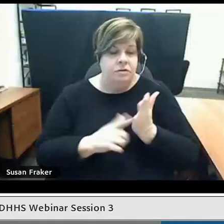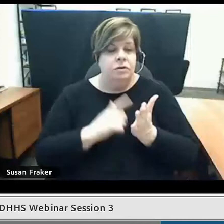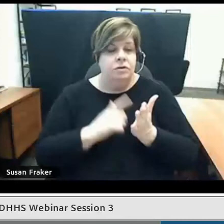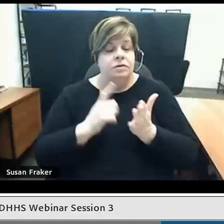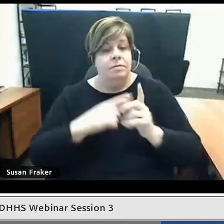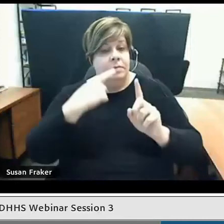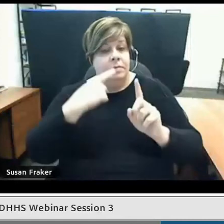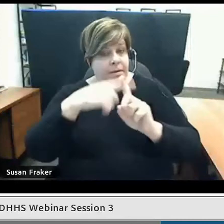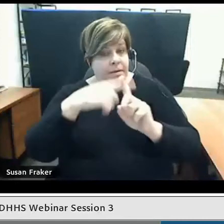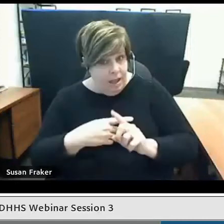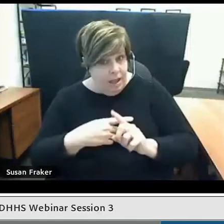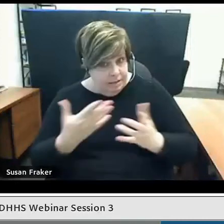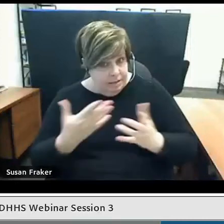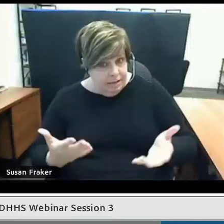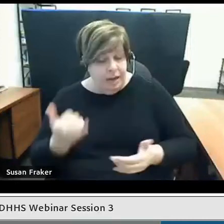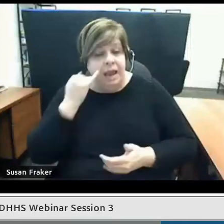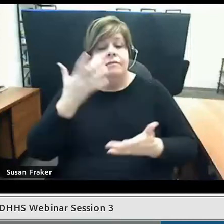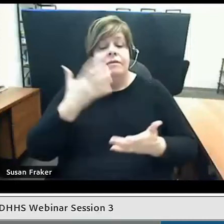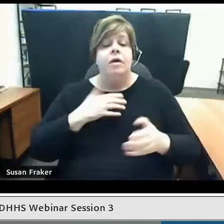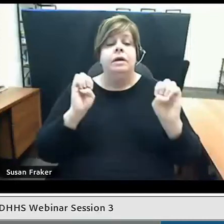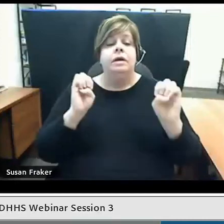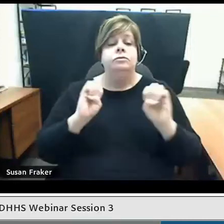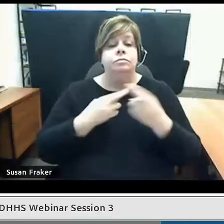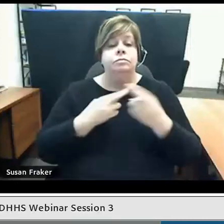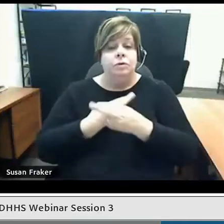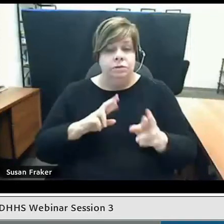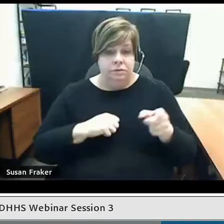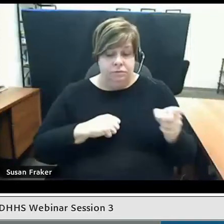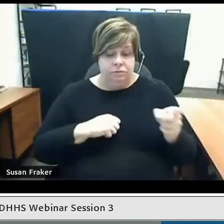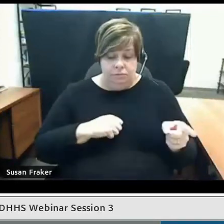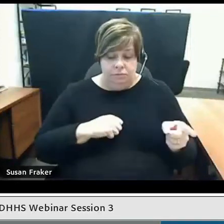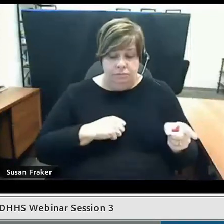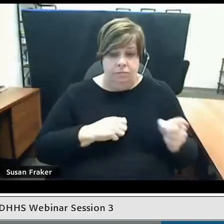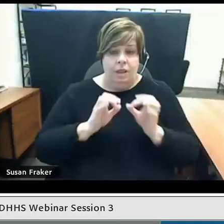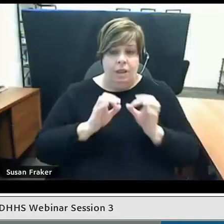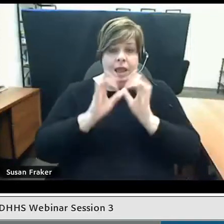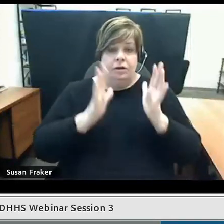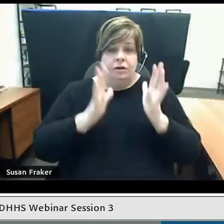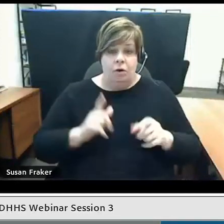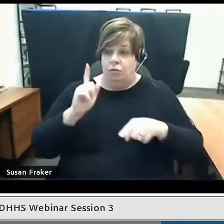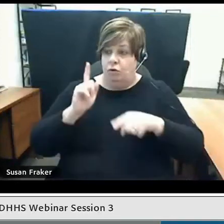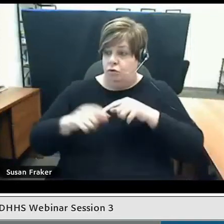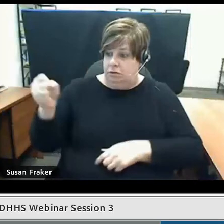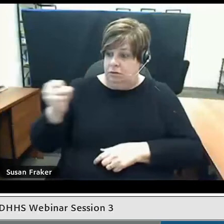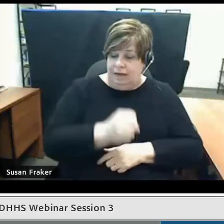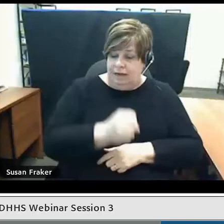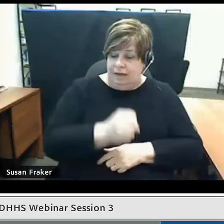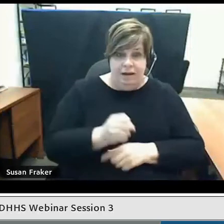positives are, if I went into an emergency room and interpreter couldn't be obtained quickly,